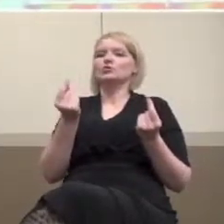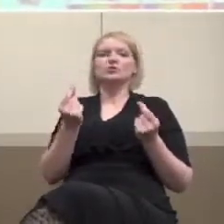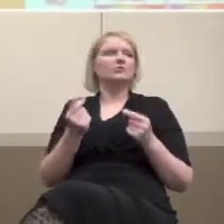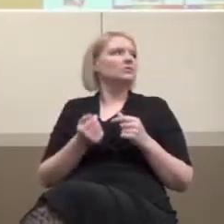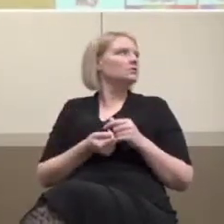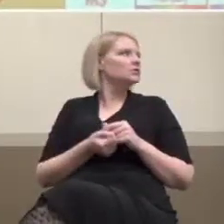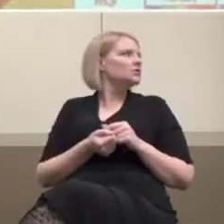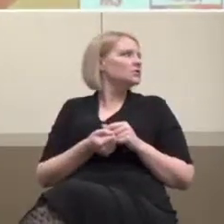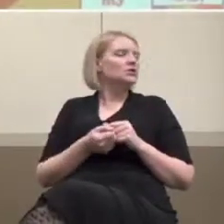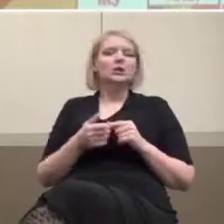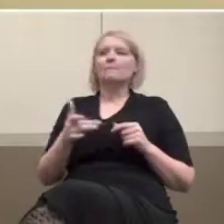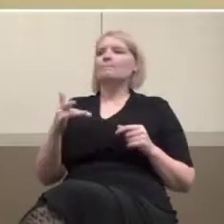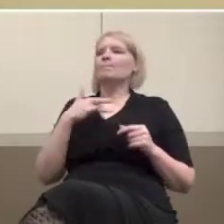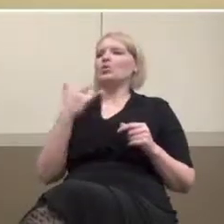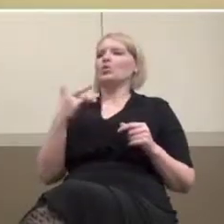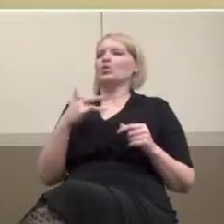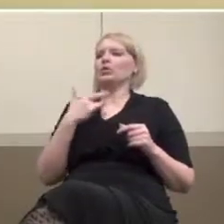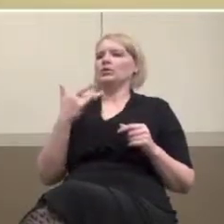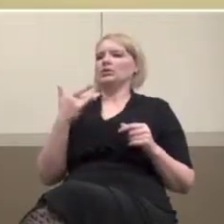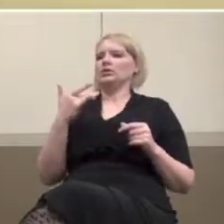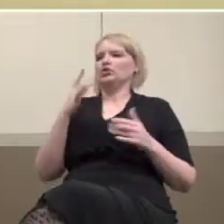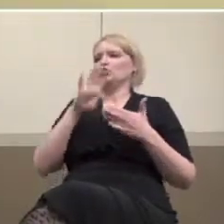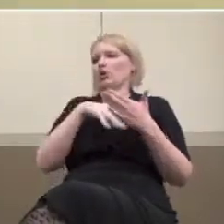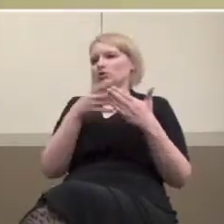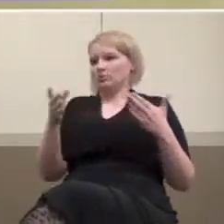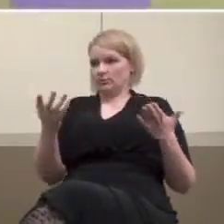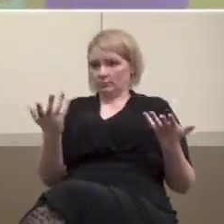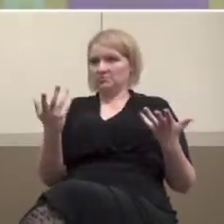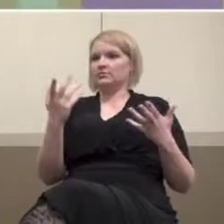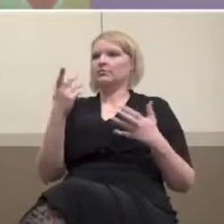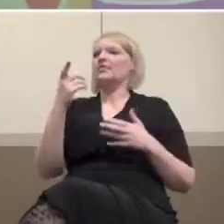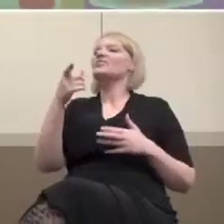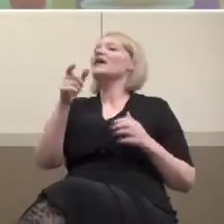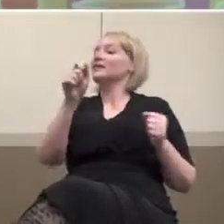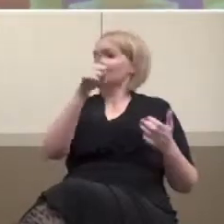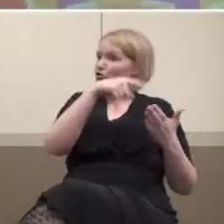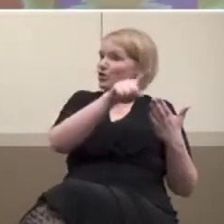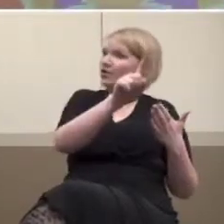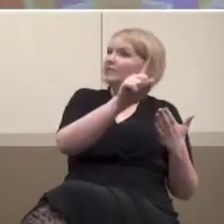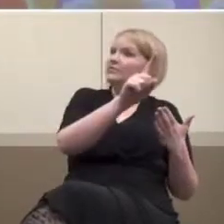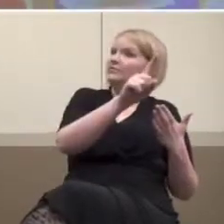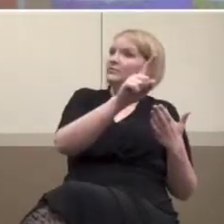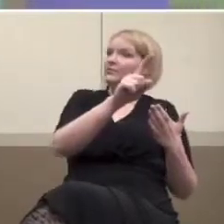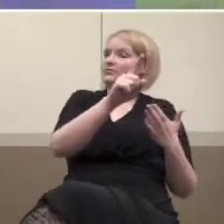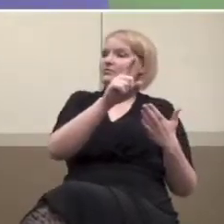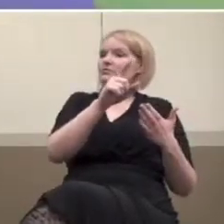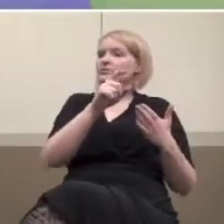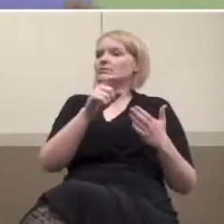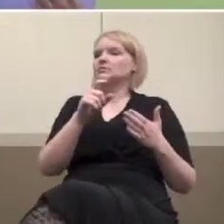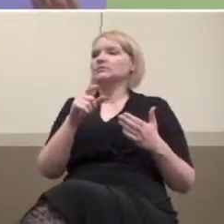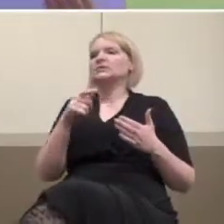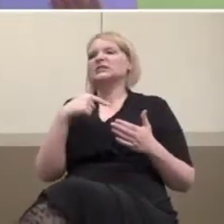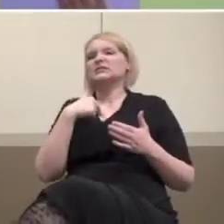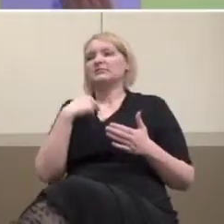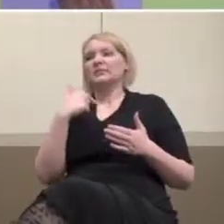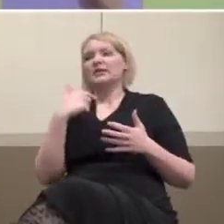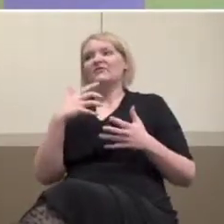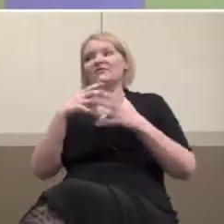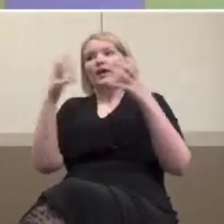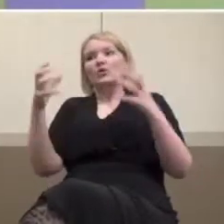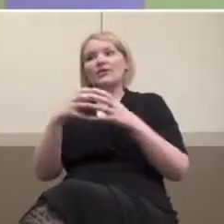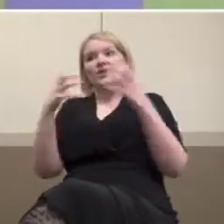little mood chart here. And so they can check, you know, am I very, very sad,